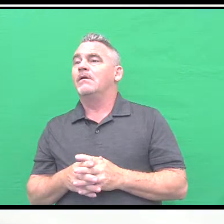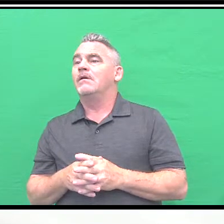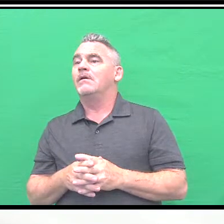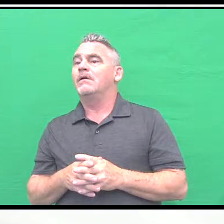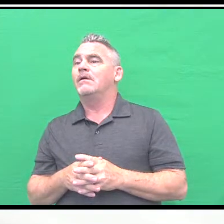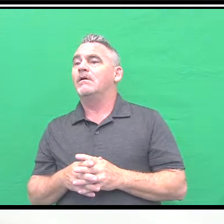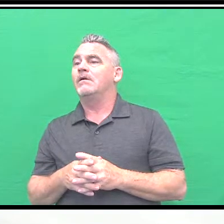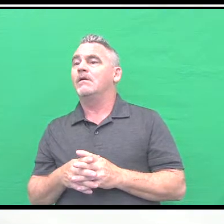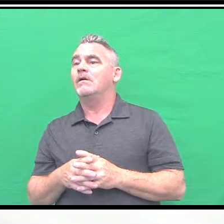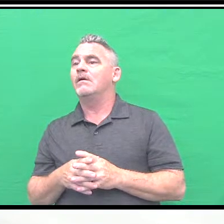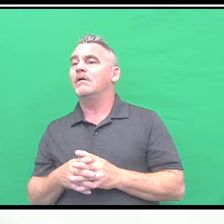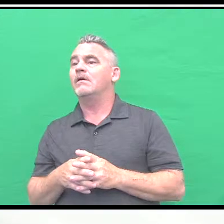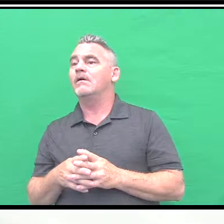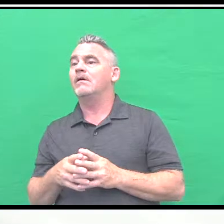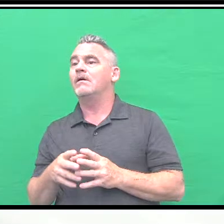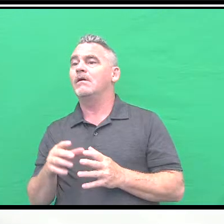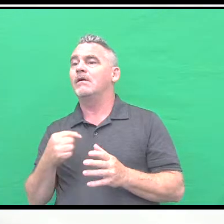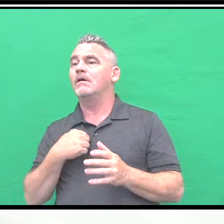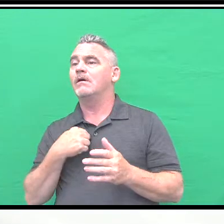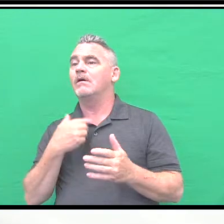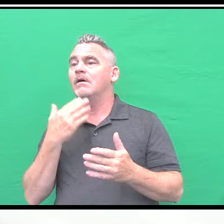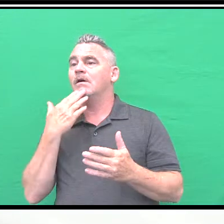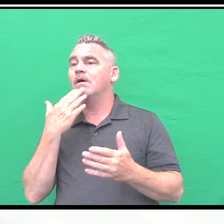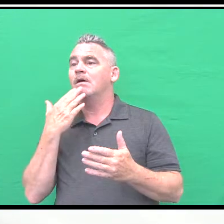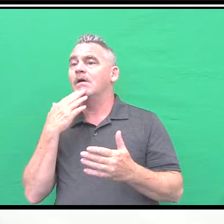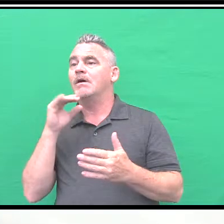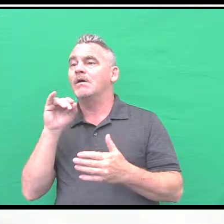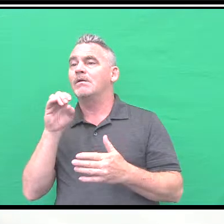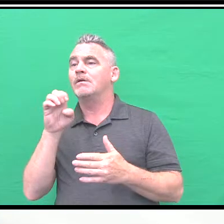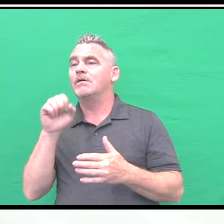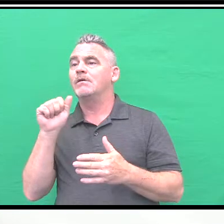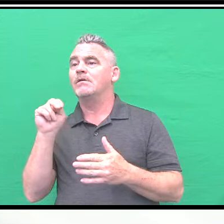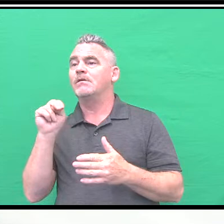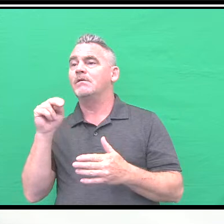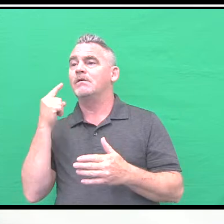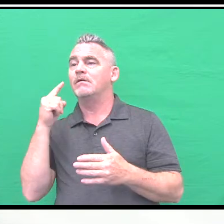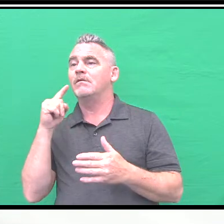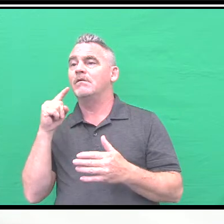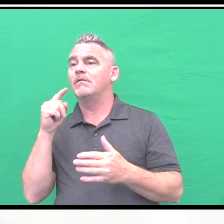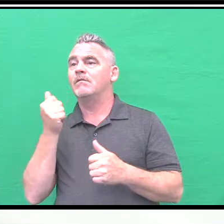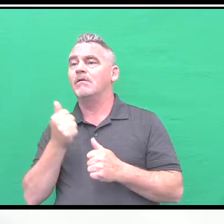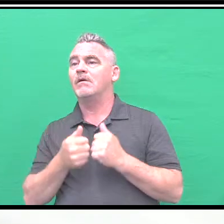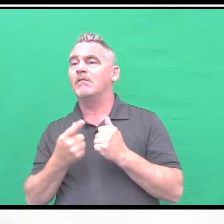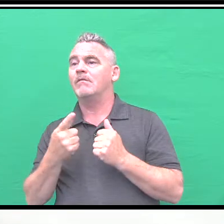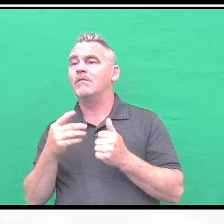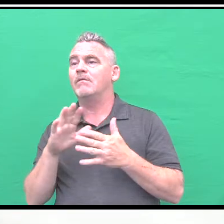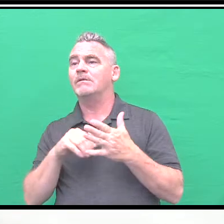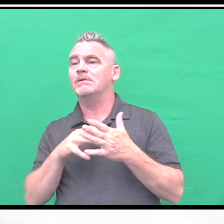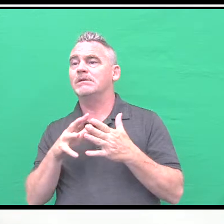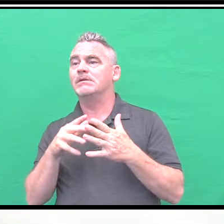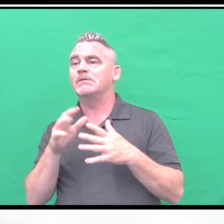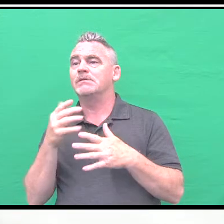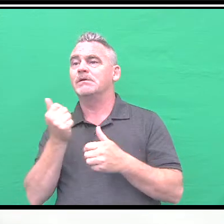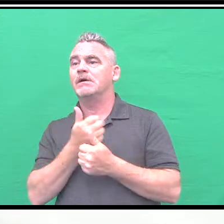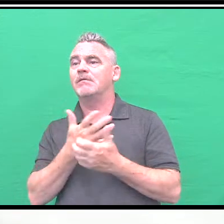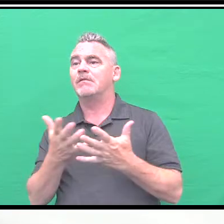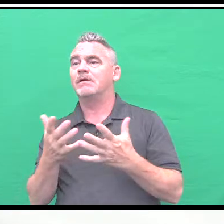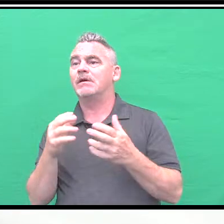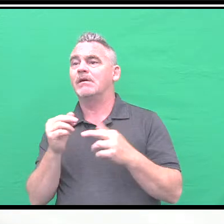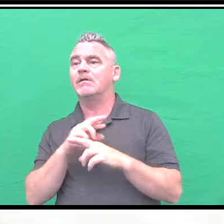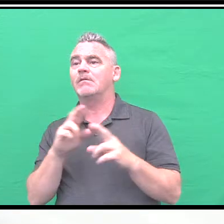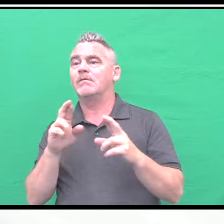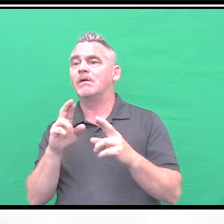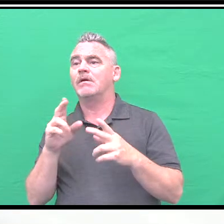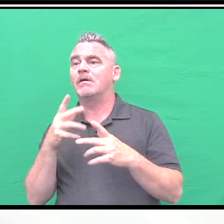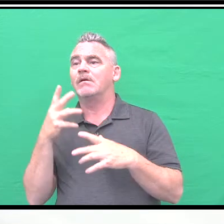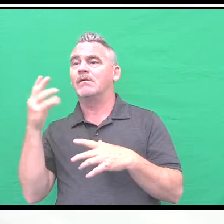quick. First, I want to say thanks to Joan because she always makes sure that we're scheduled and have the right materials in place and all that for going out and talking